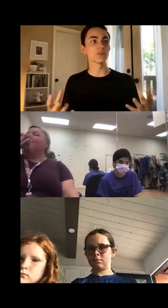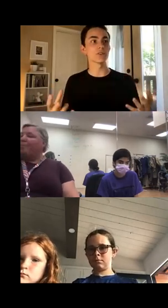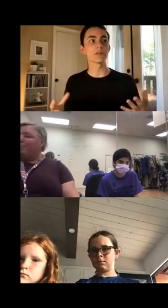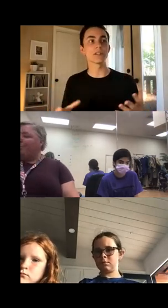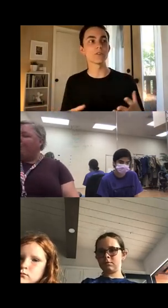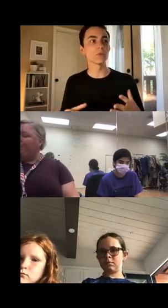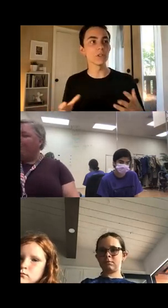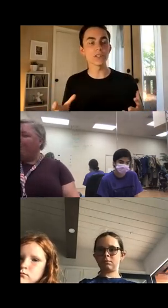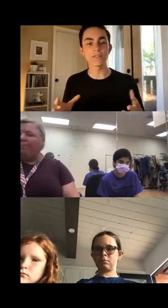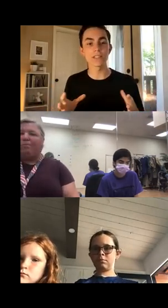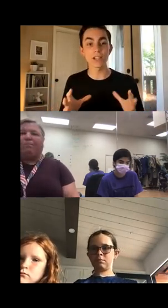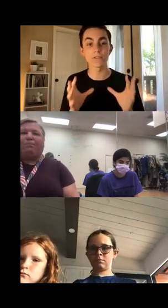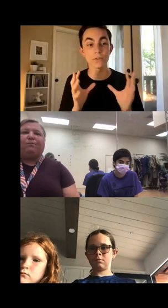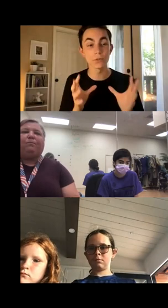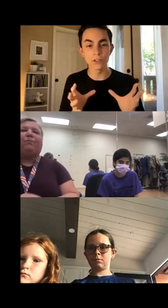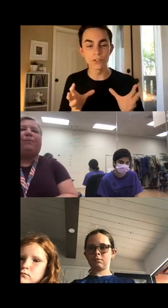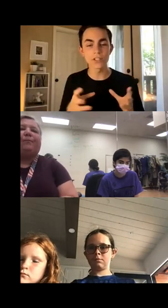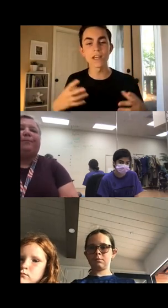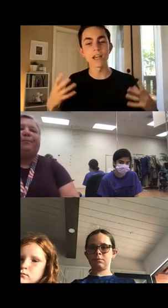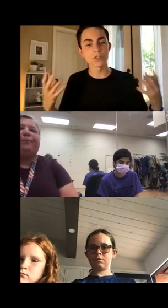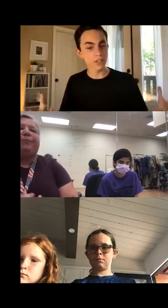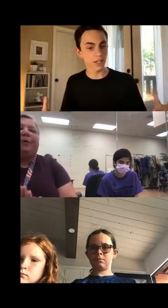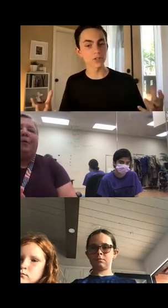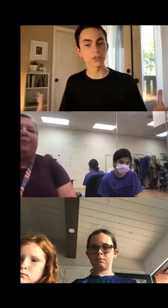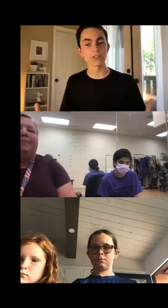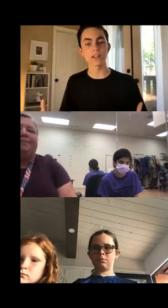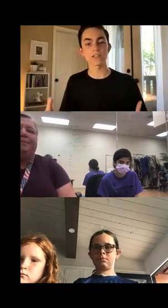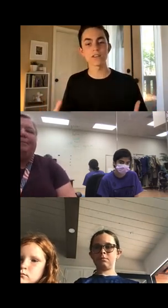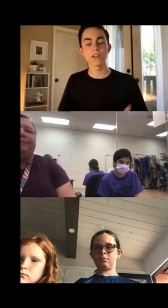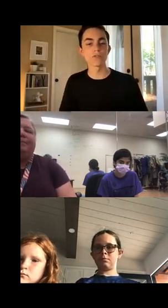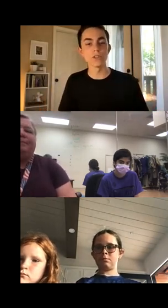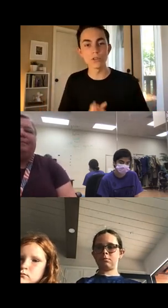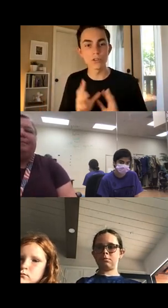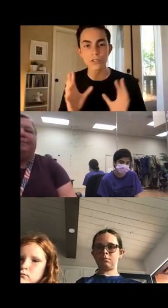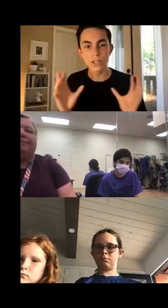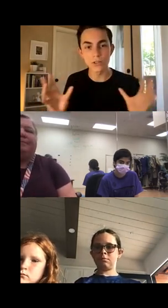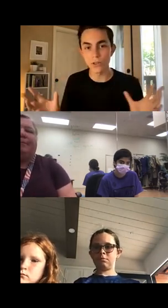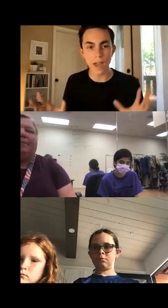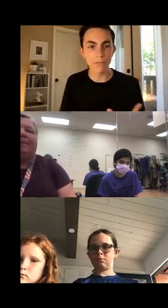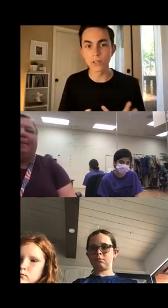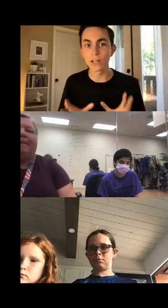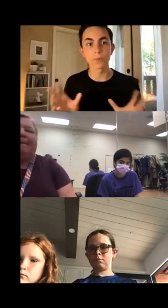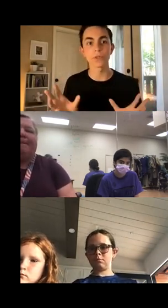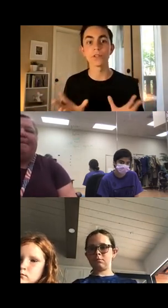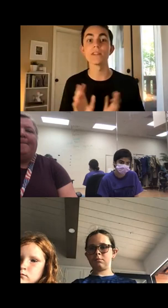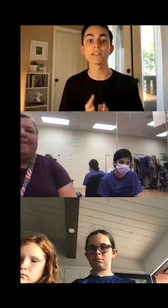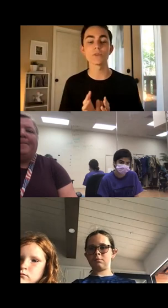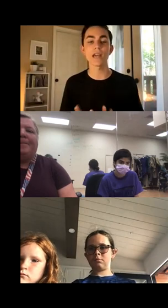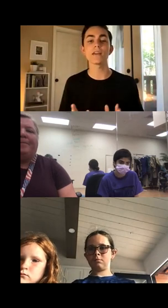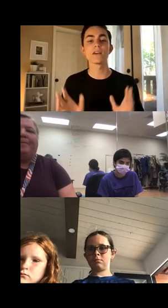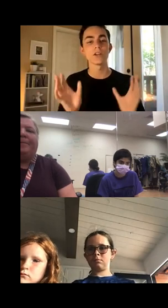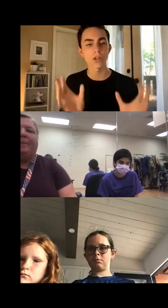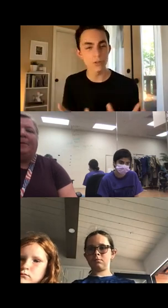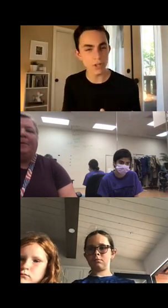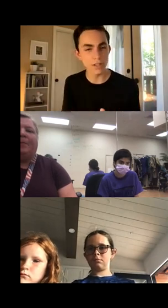with fingerspelling, you really only have to catch a few letters and use context to understand. So if you don't understand every letter completely, that's